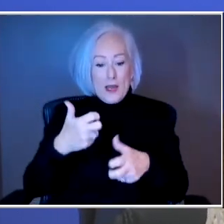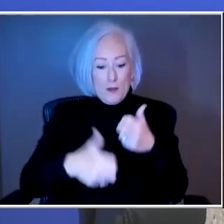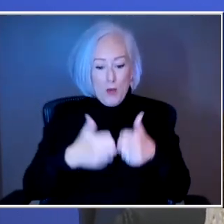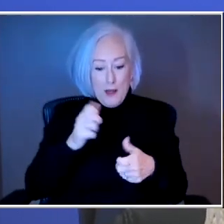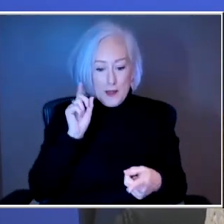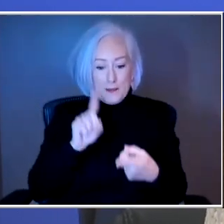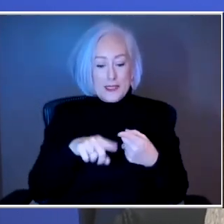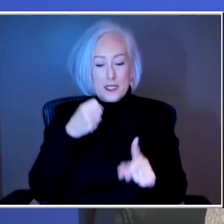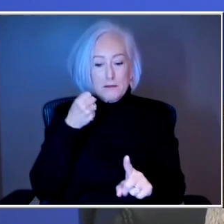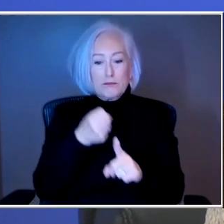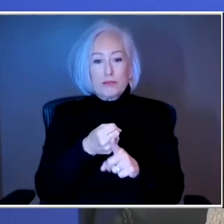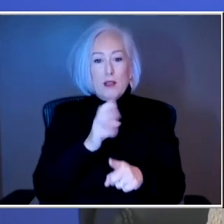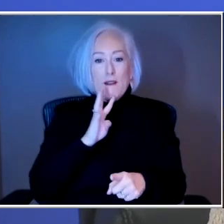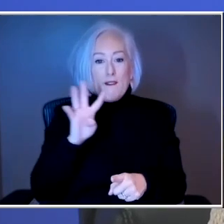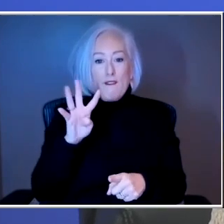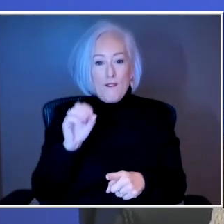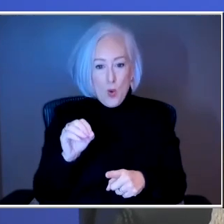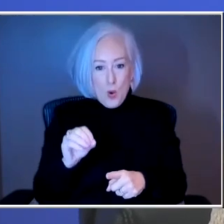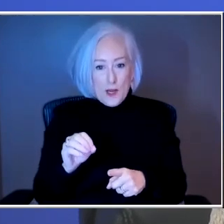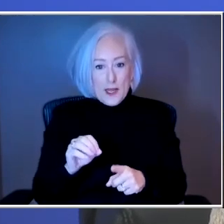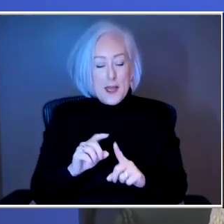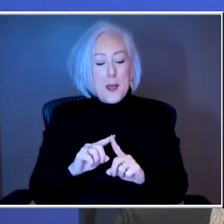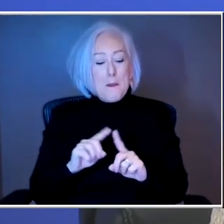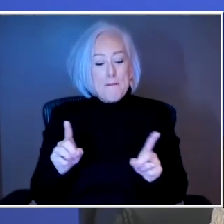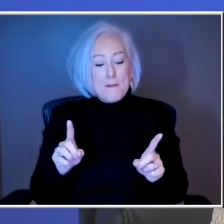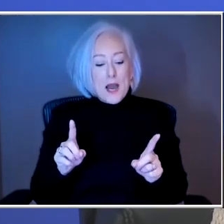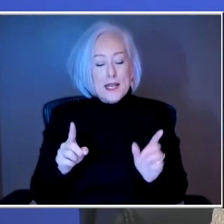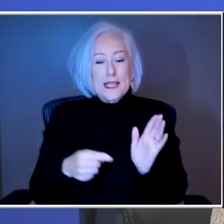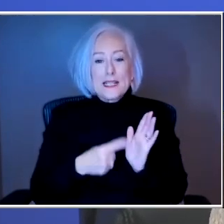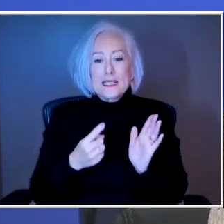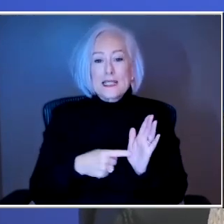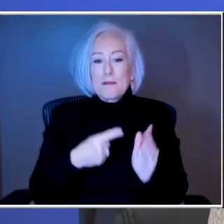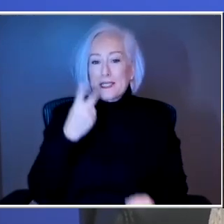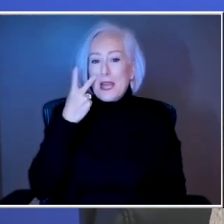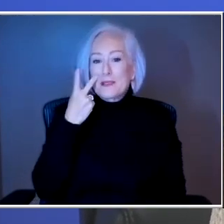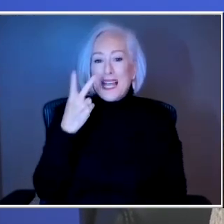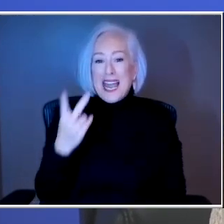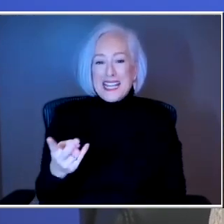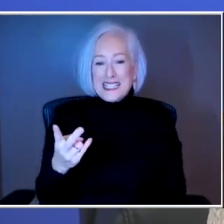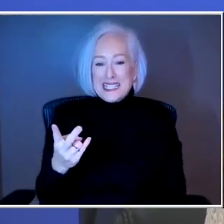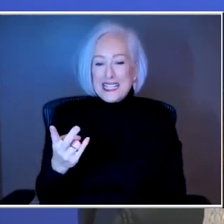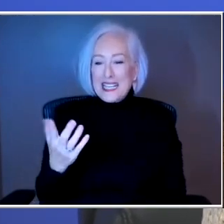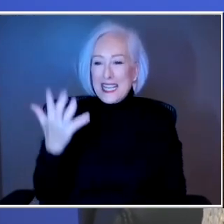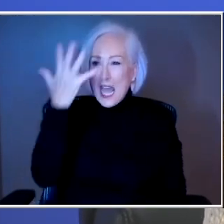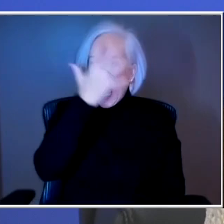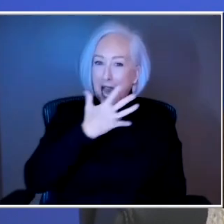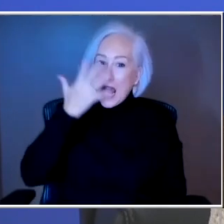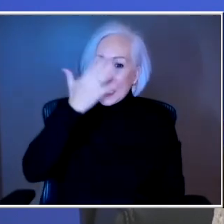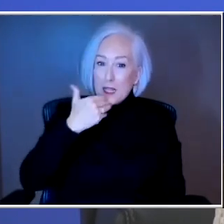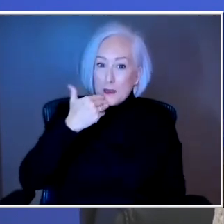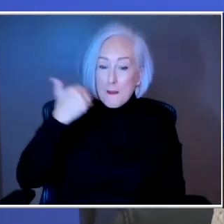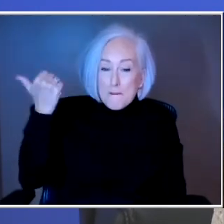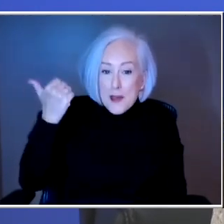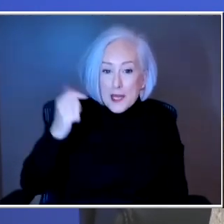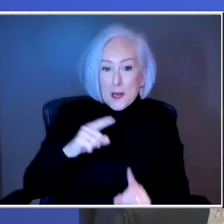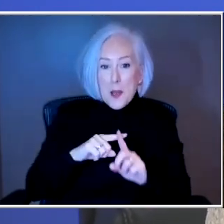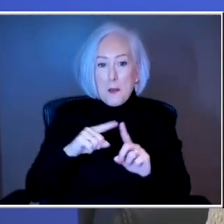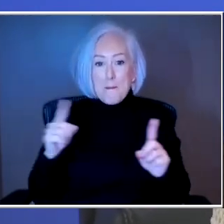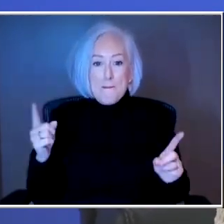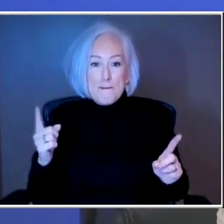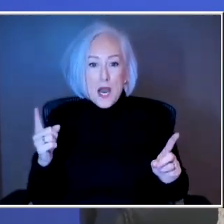the difference. What I seen was, okay, I look better, but am I? So when I go shopping, do I need